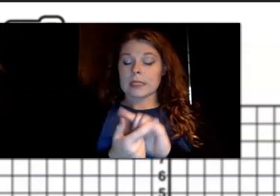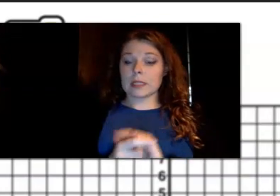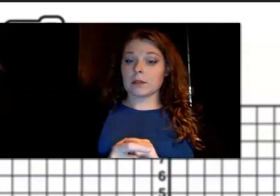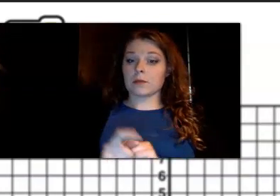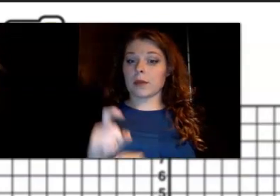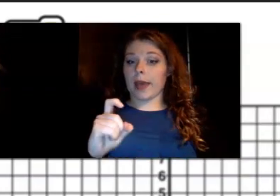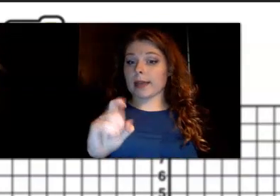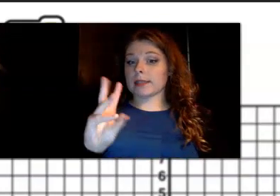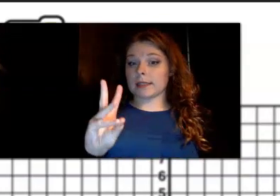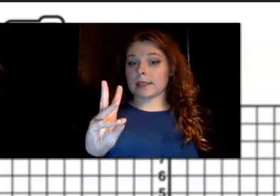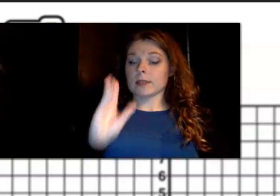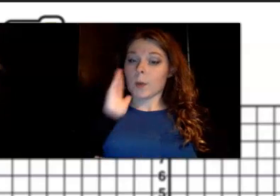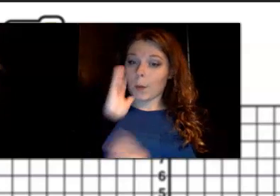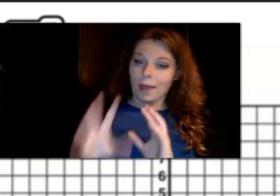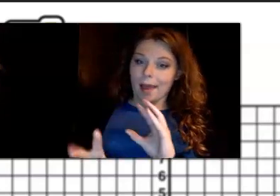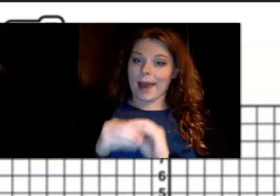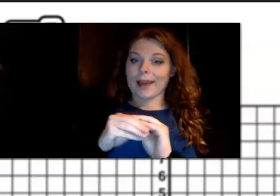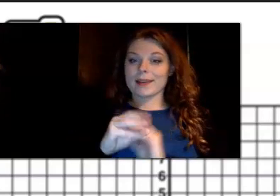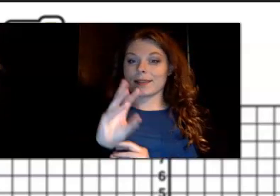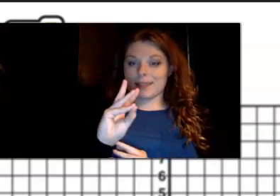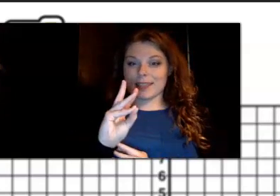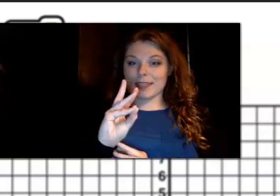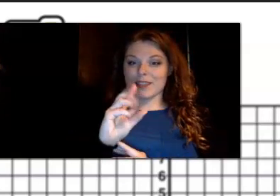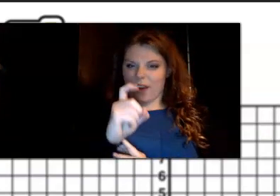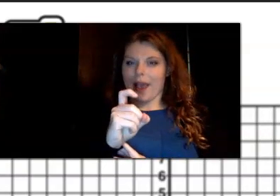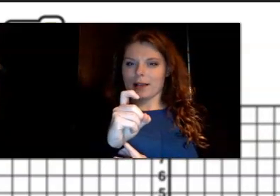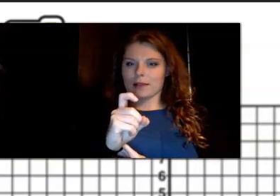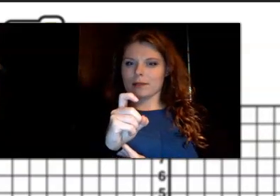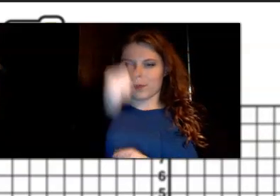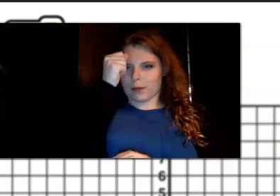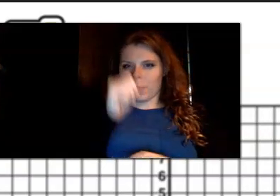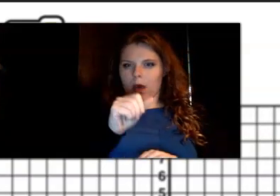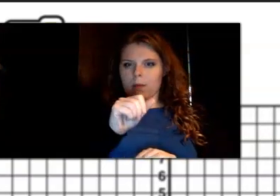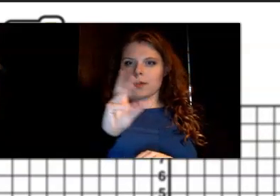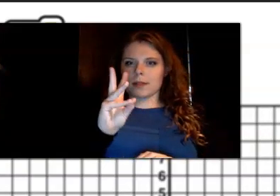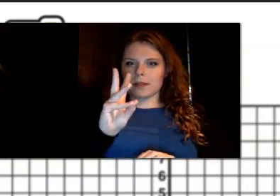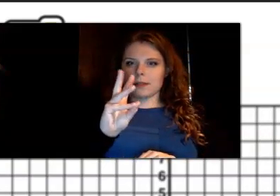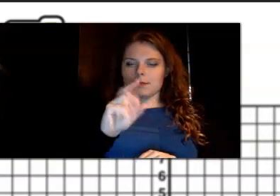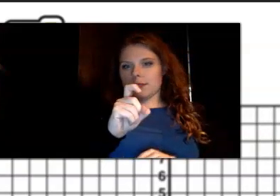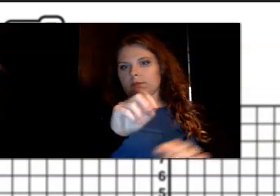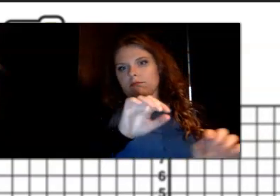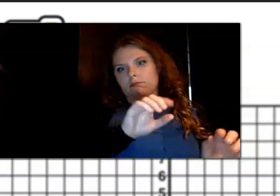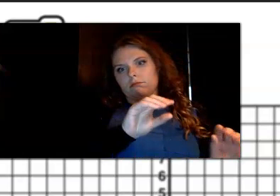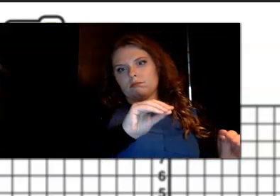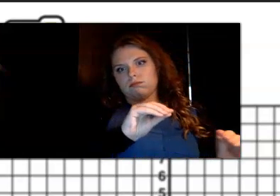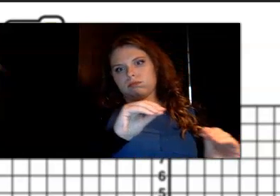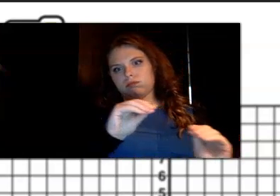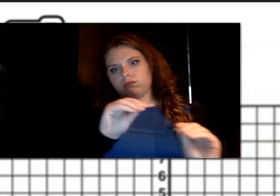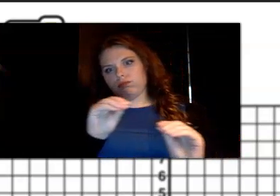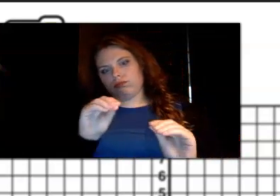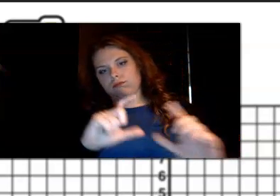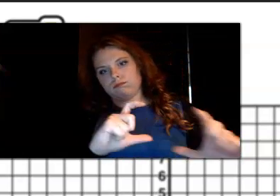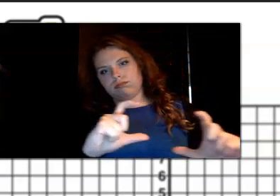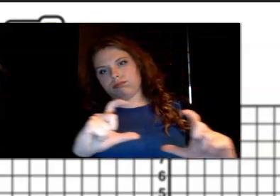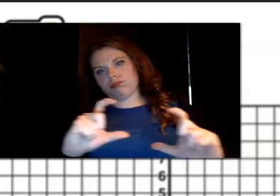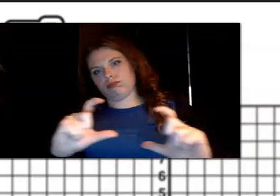value is 6, so we're going to add 6 to all of the x values in each coordinate. +6 calls for us to slide 6 units to the